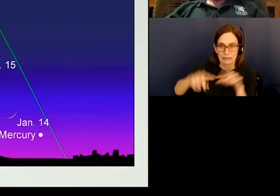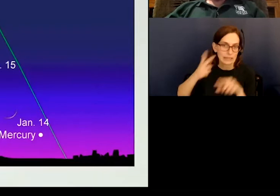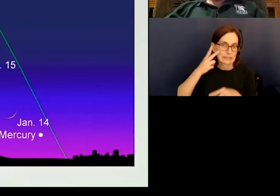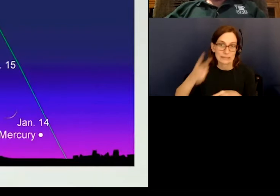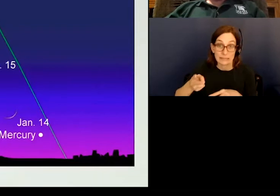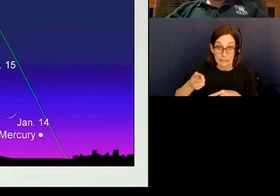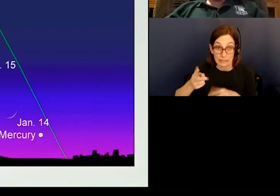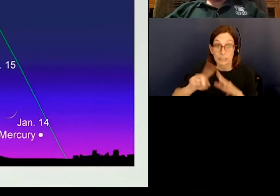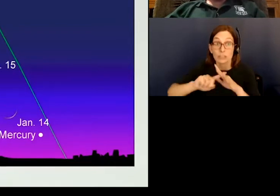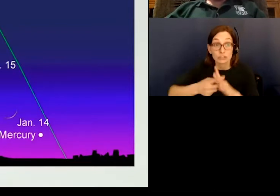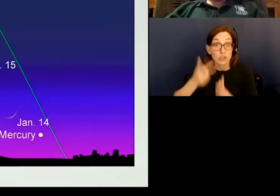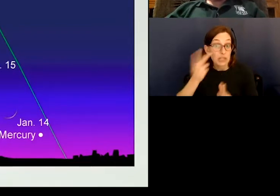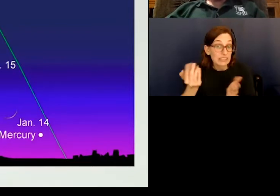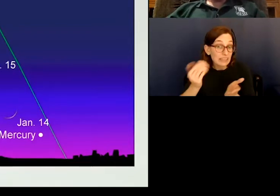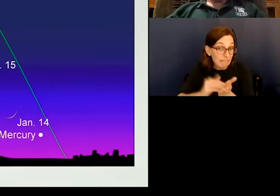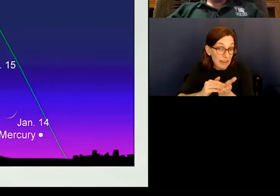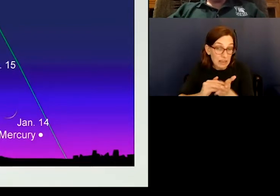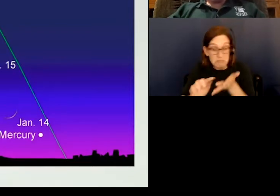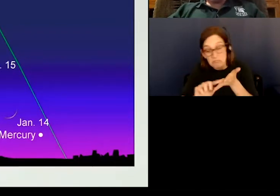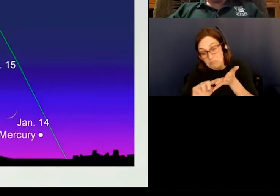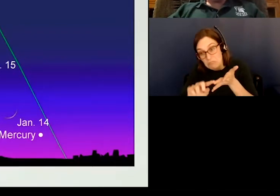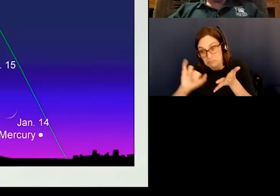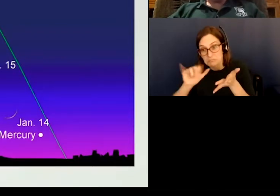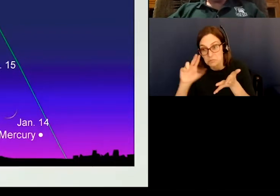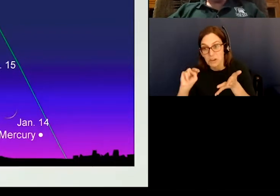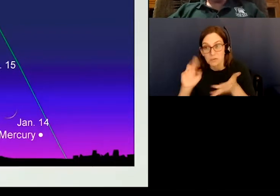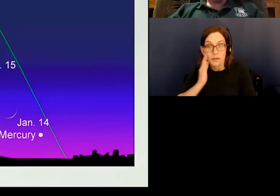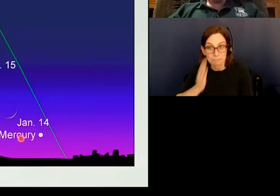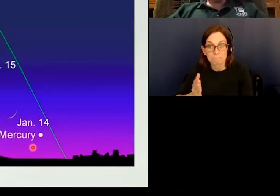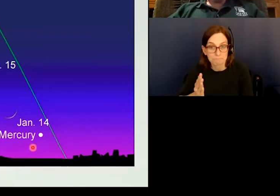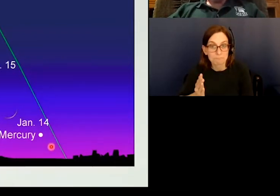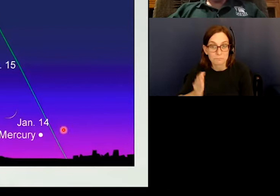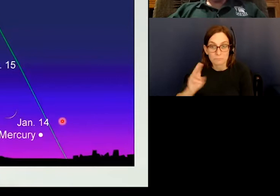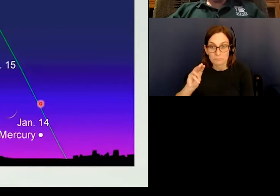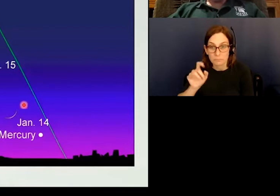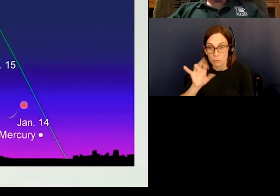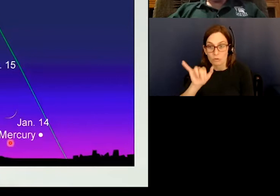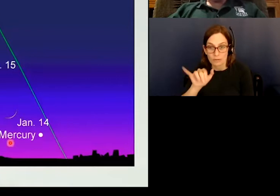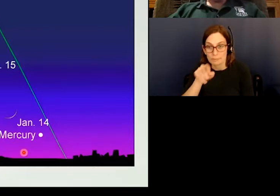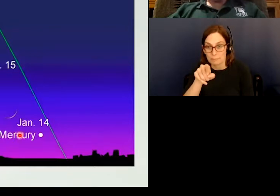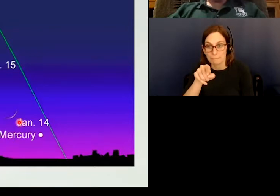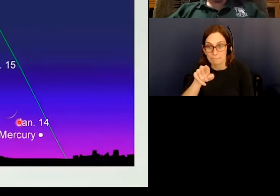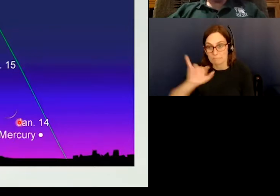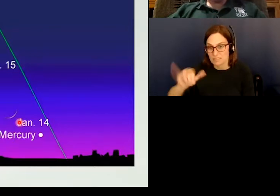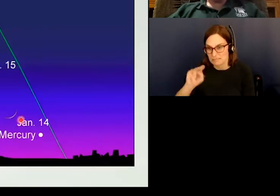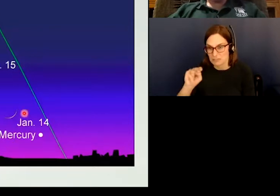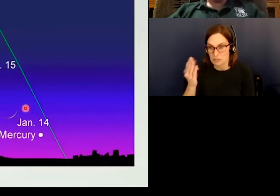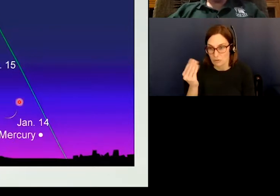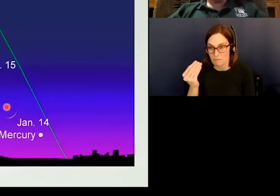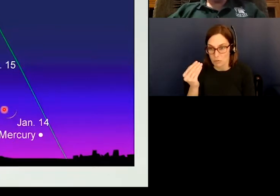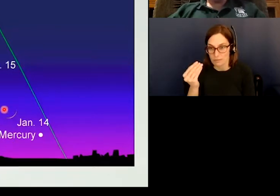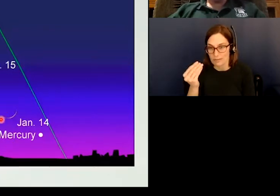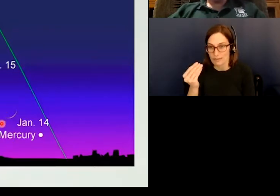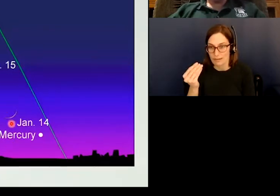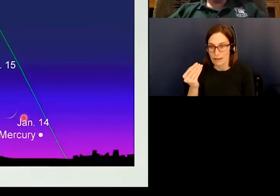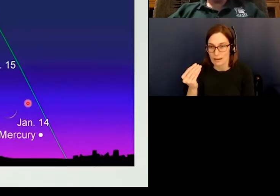it? Mid-January, basically. So here is Mercury. On January 14th, you have an